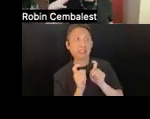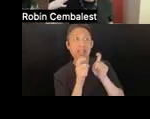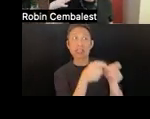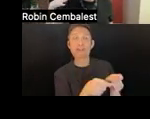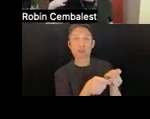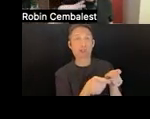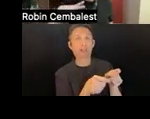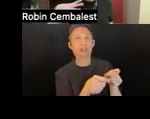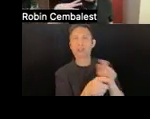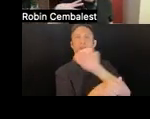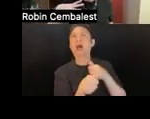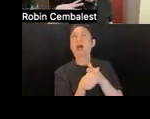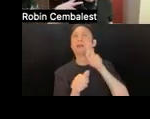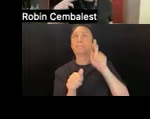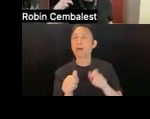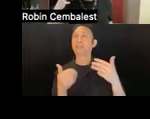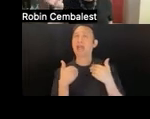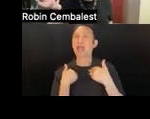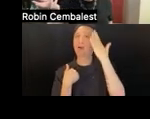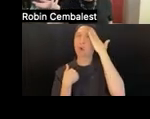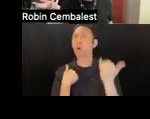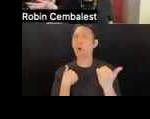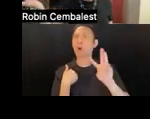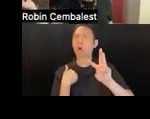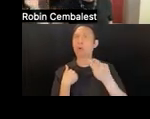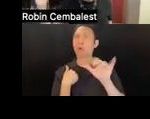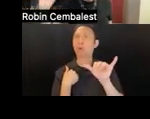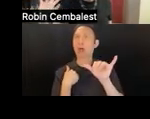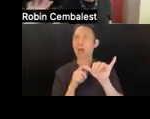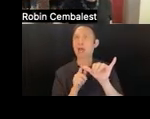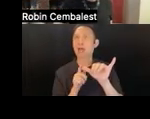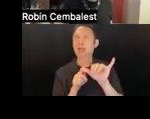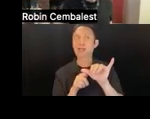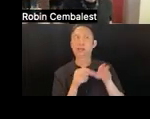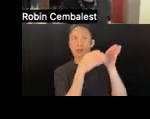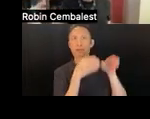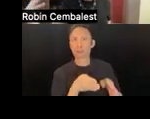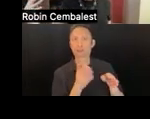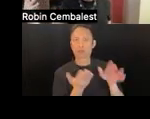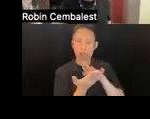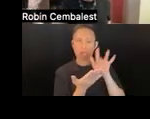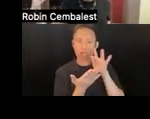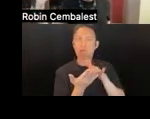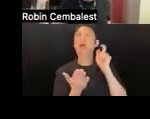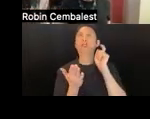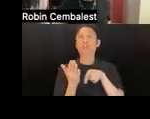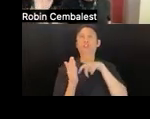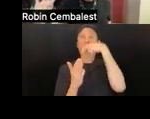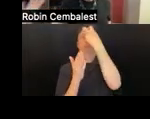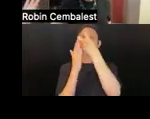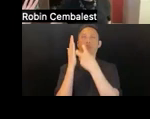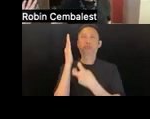of why. Why should you do it? So we're moving back and forth between all of these different things. And I guess I would